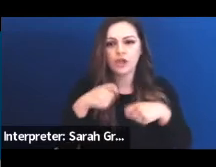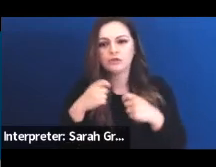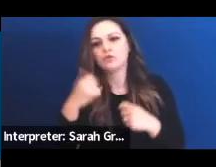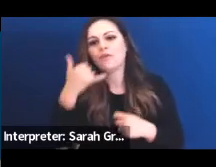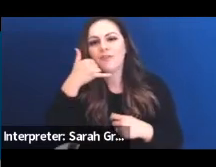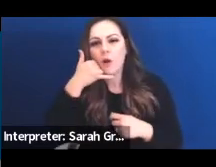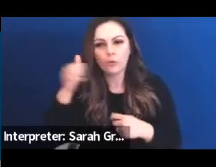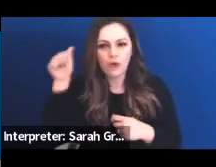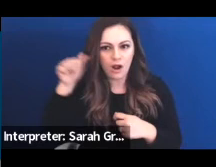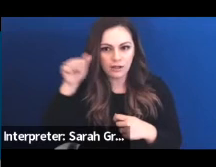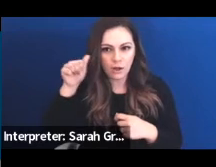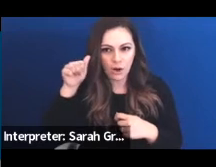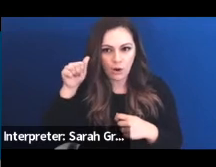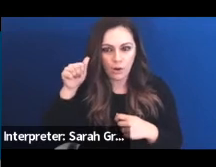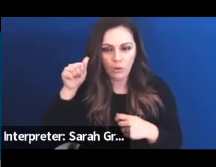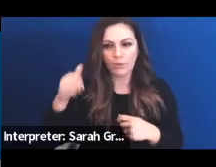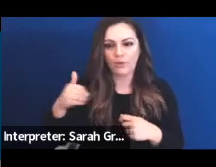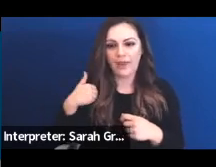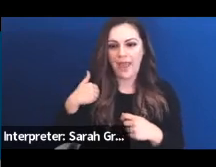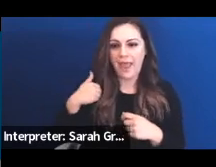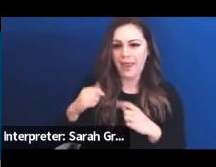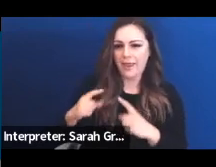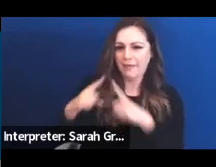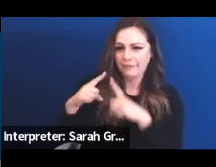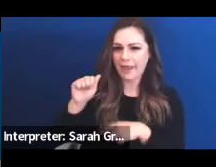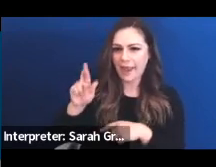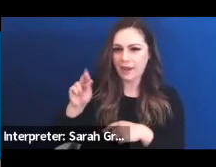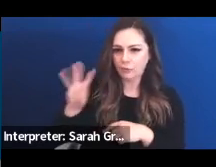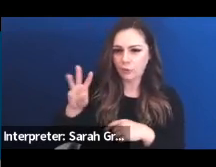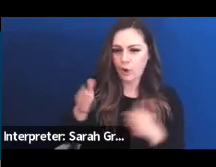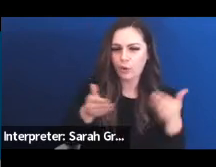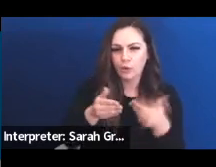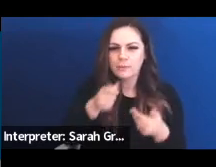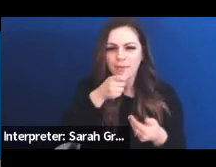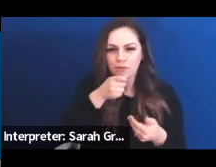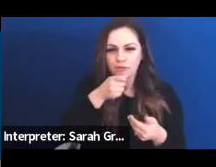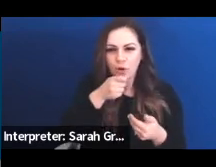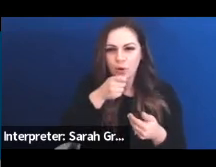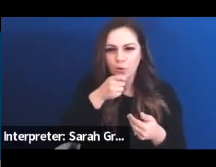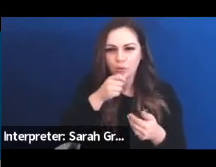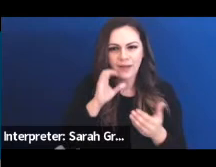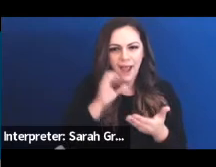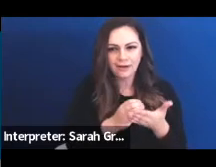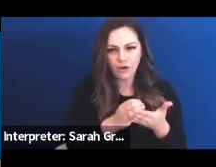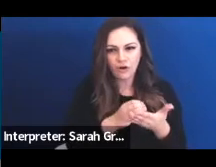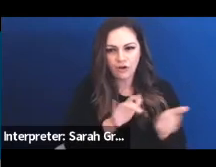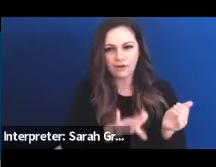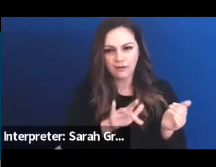upward arrow near the mute icon or the microphone icon on your screen.